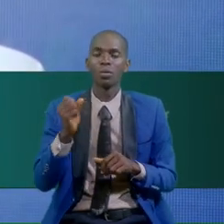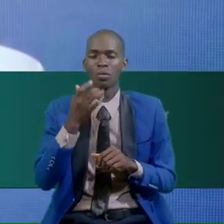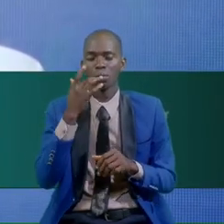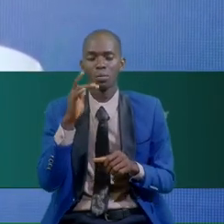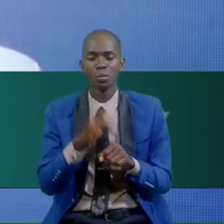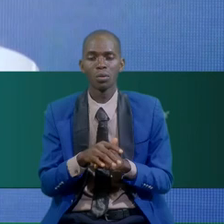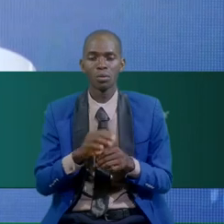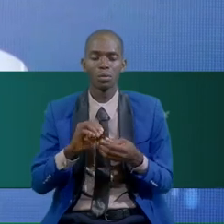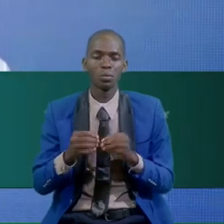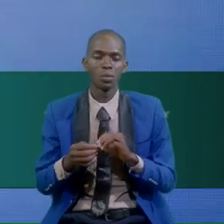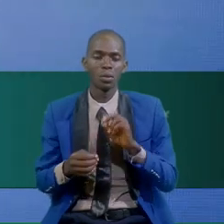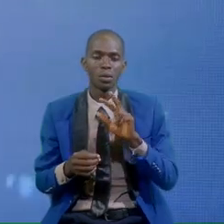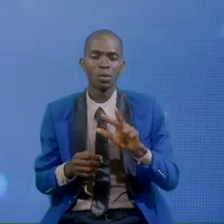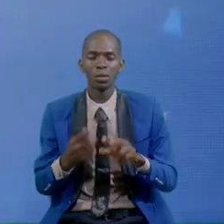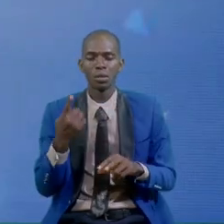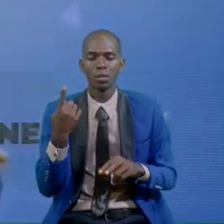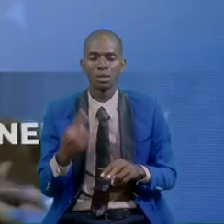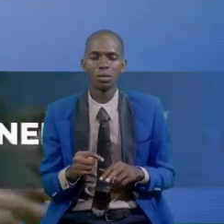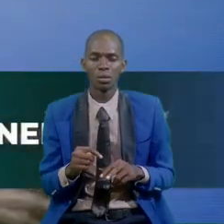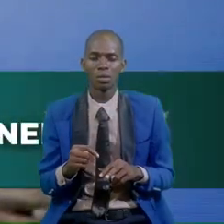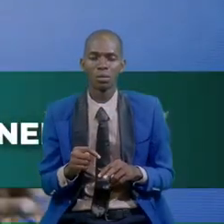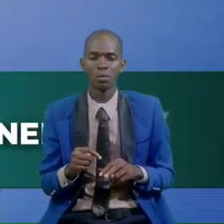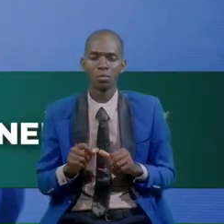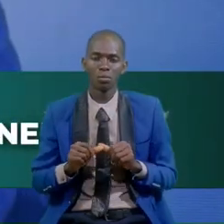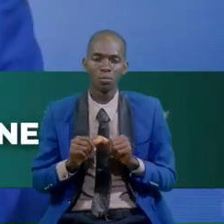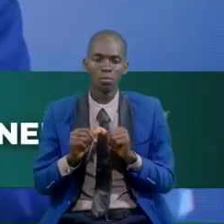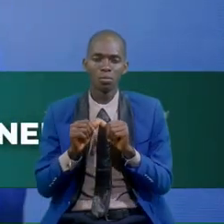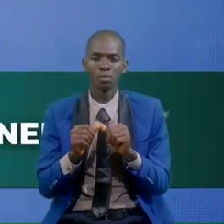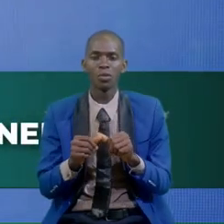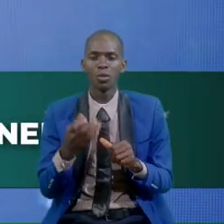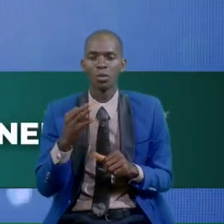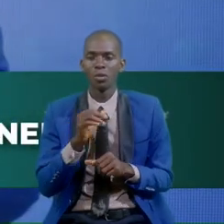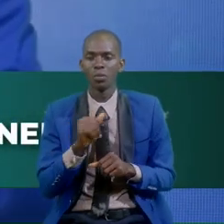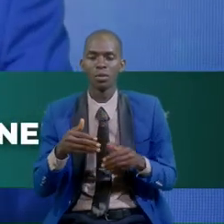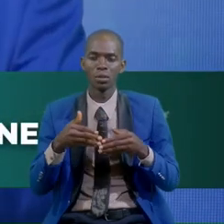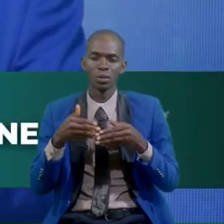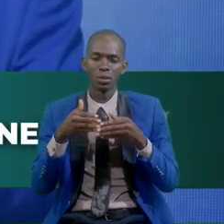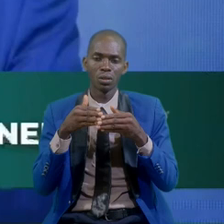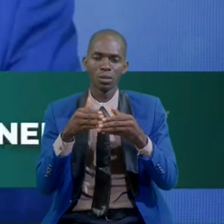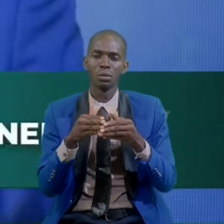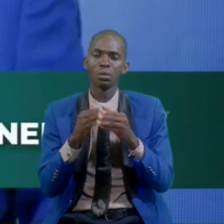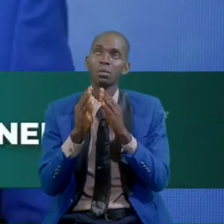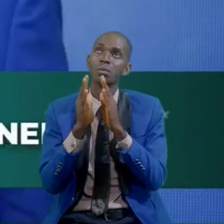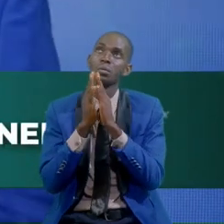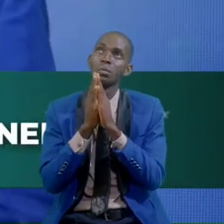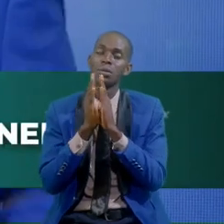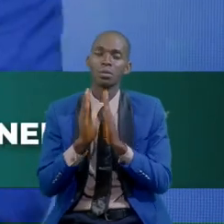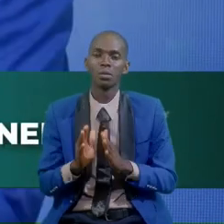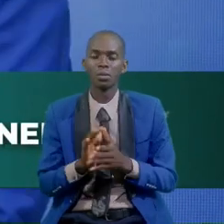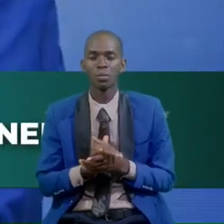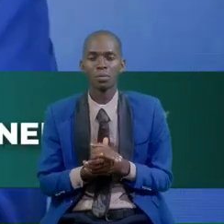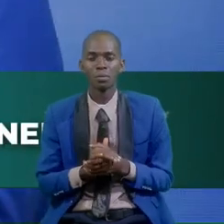three, the importunity of a guided petitioner.